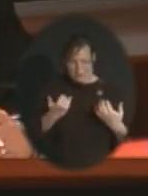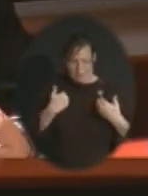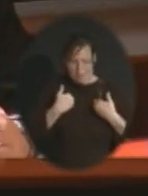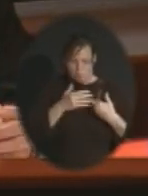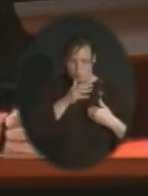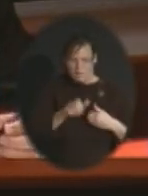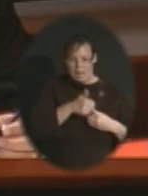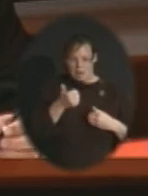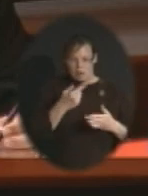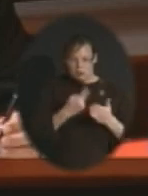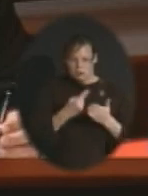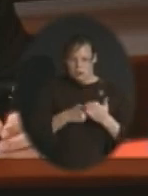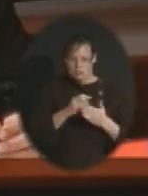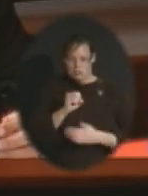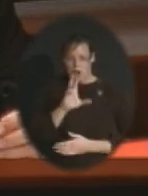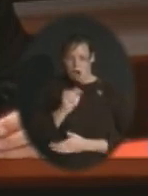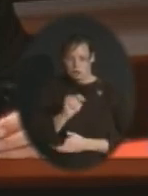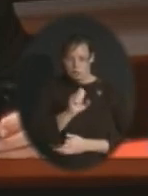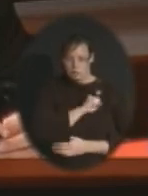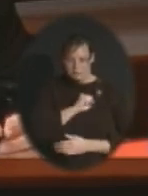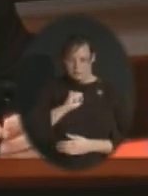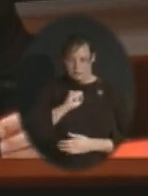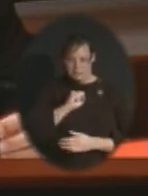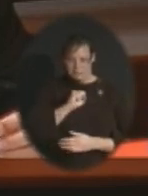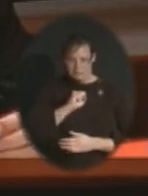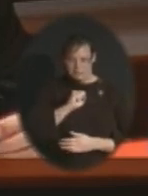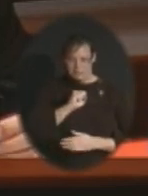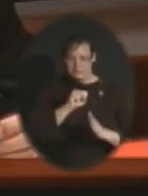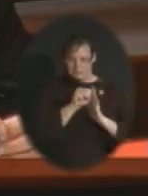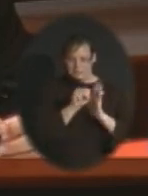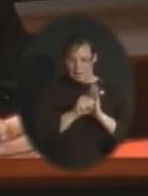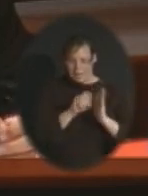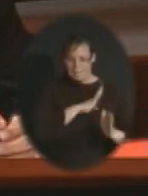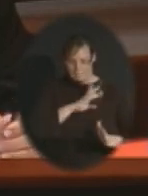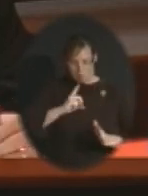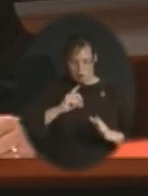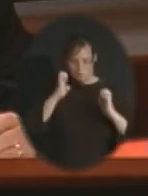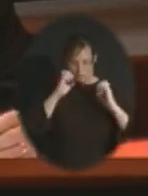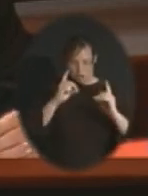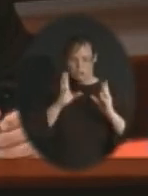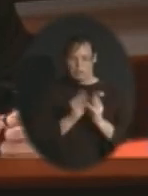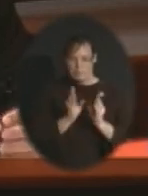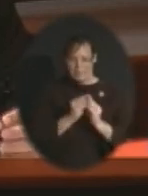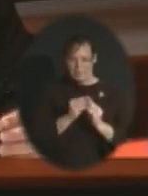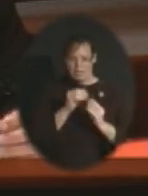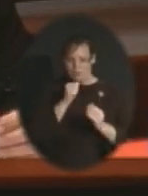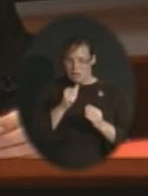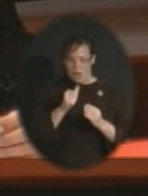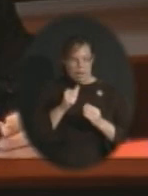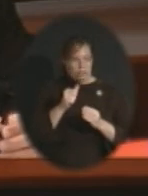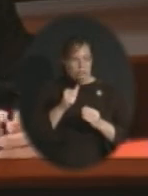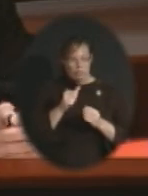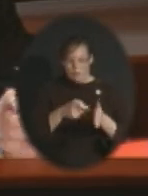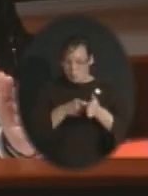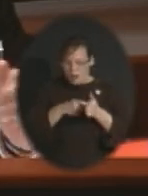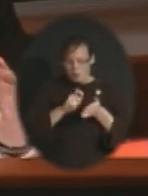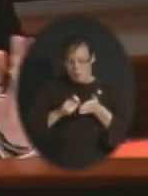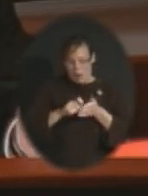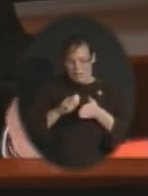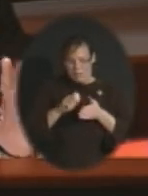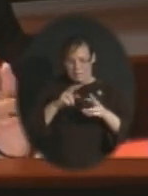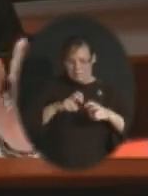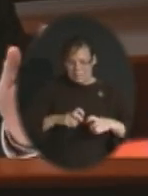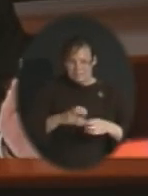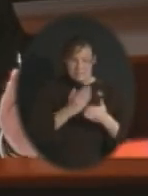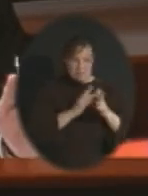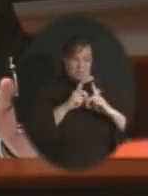another discussion at the October State Board of Education meeting that they may look at not requiring a writing assessment this year. Some districts are balking,